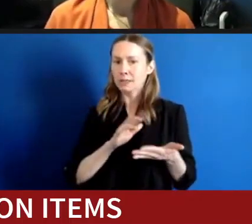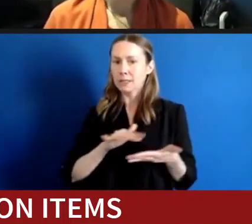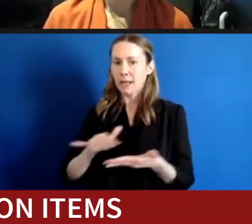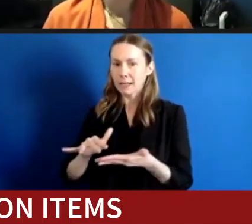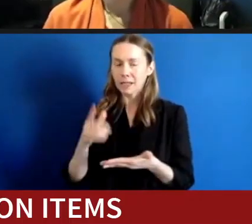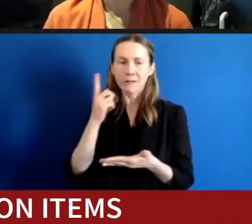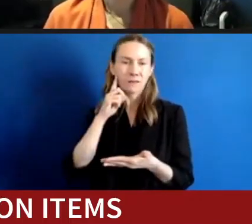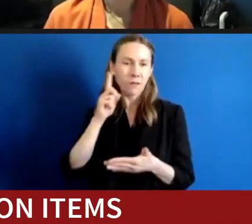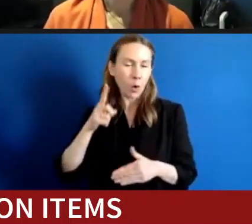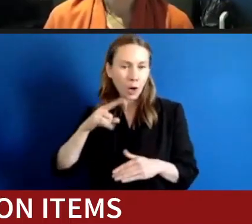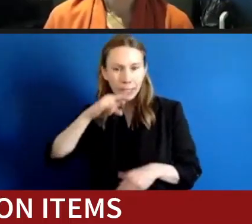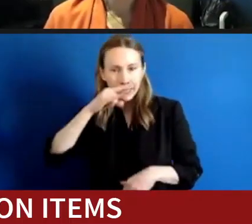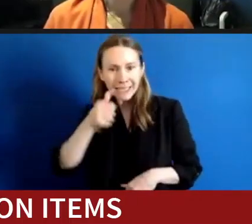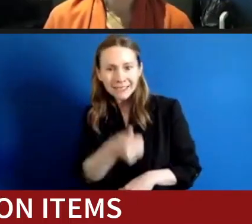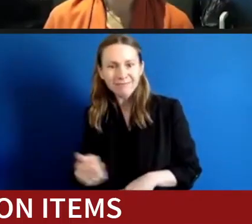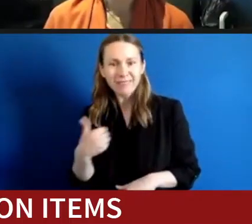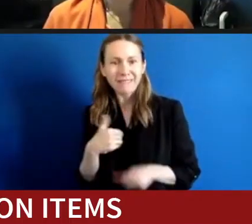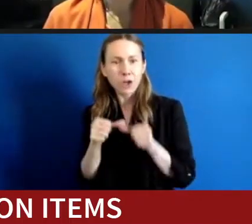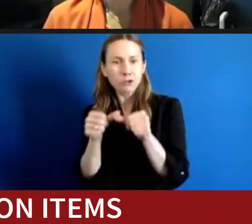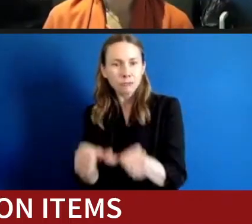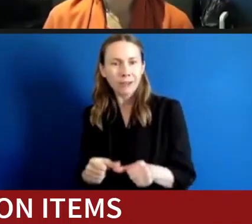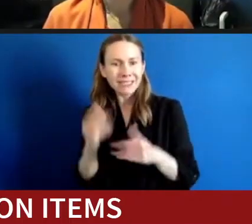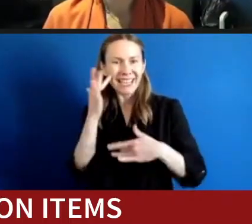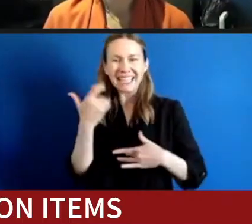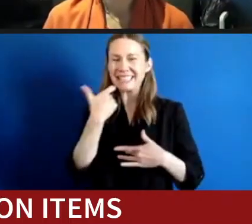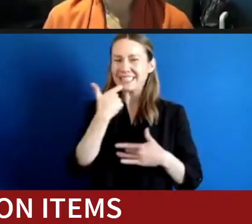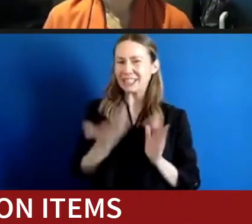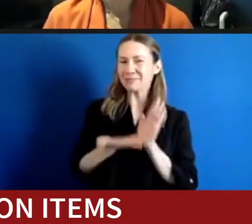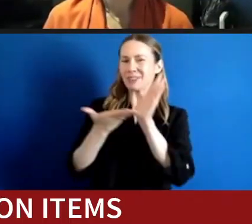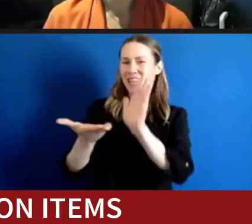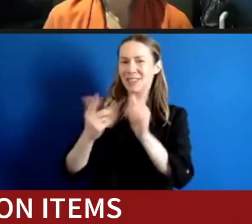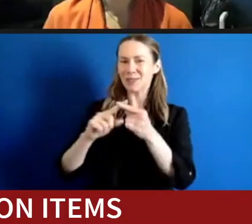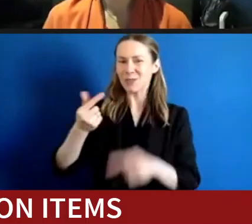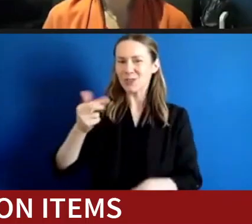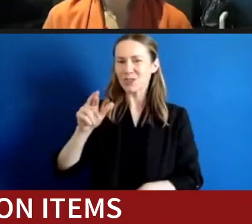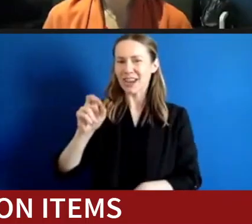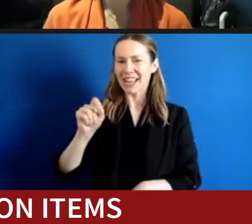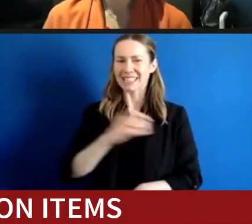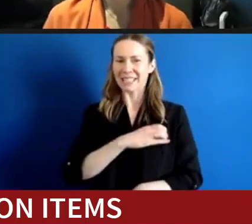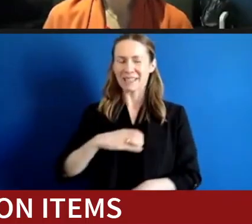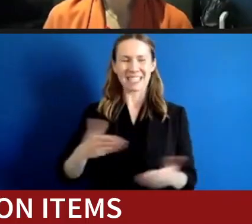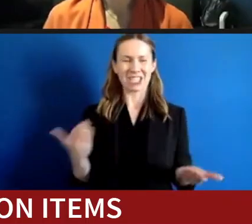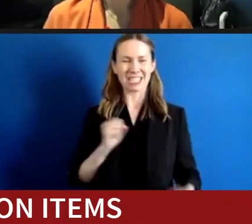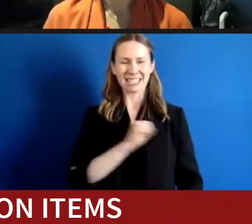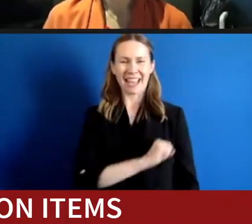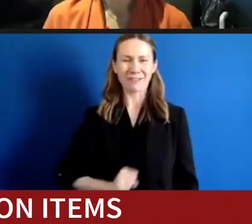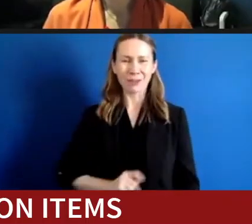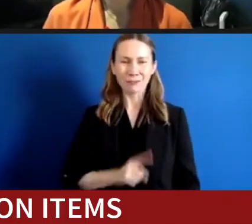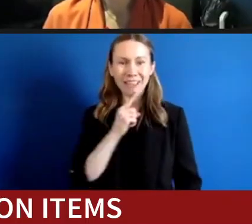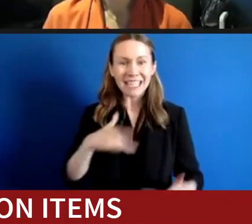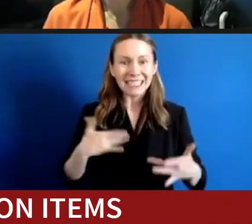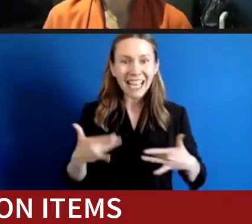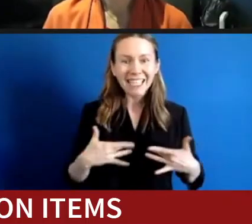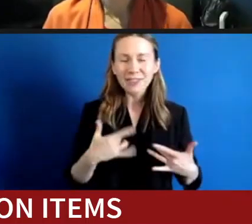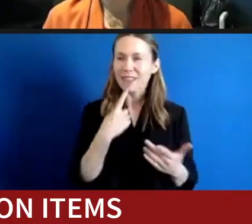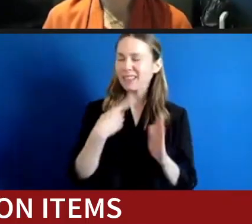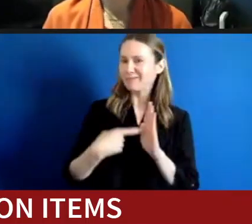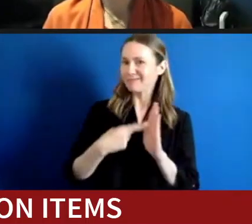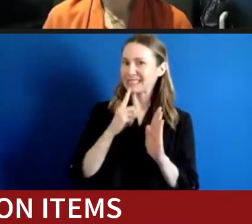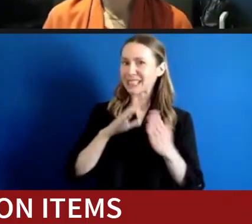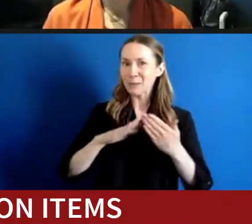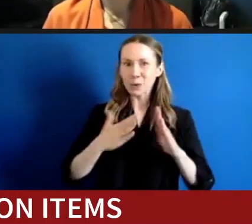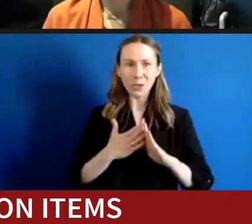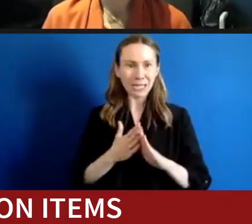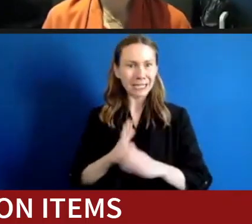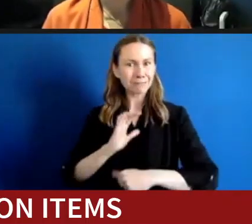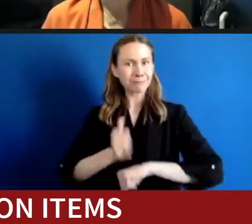chronic disease, and I just presented it to the grant committee here at Stanford, and it was really exciting to say, yeah, it's community-based participatory